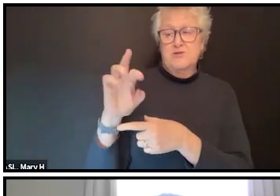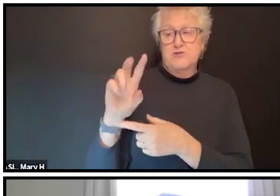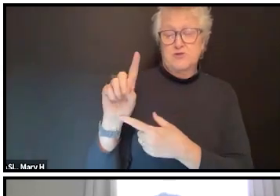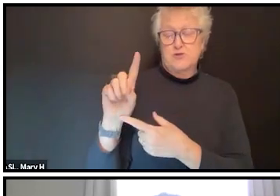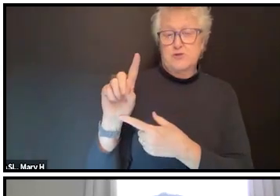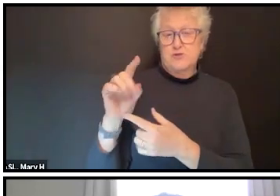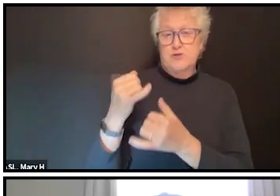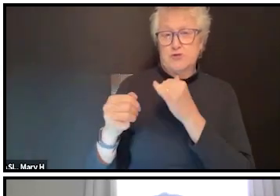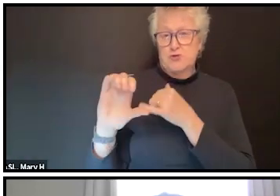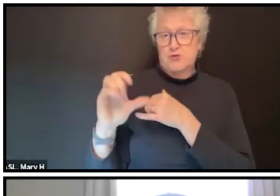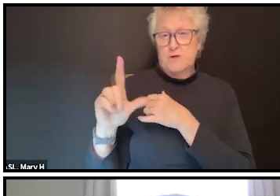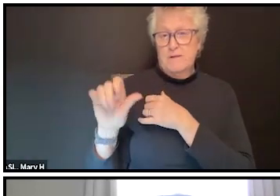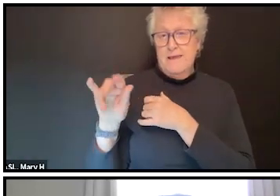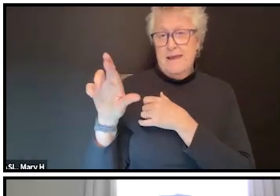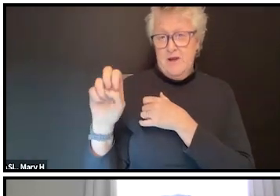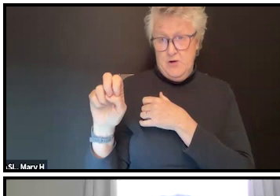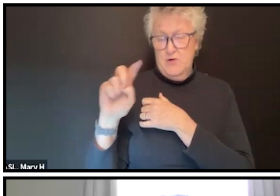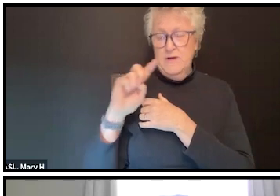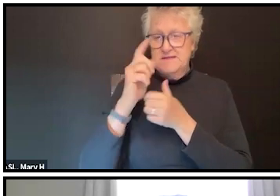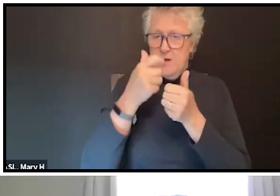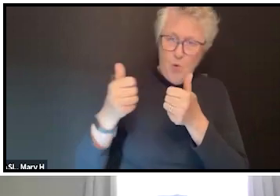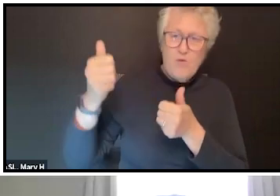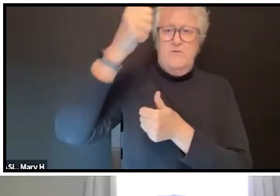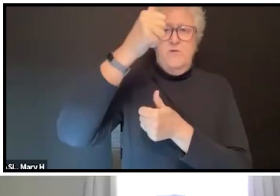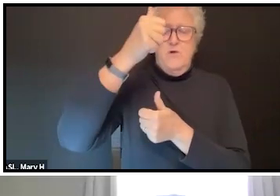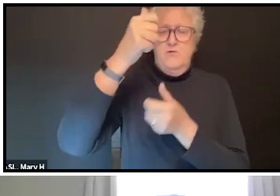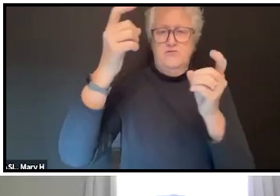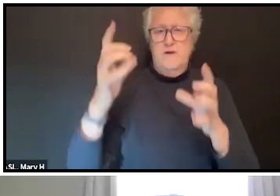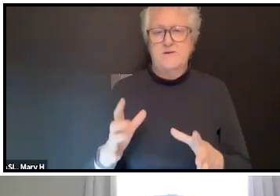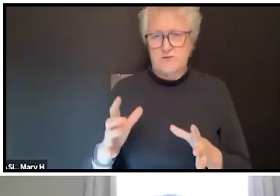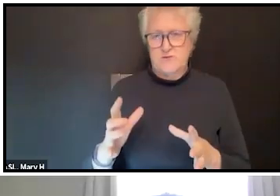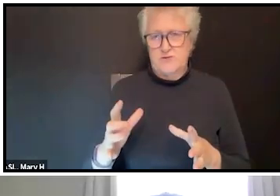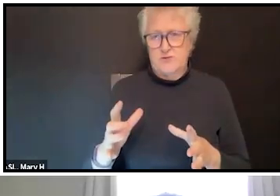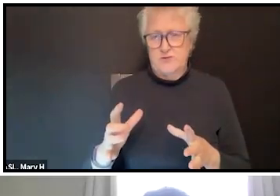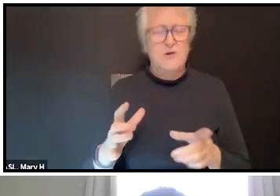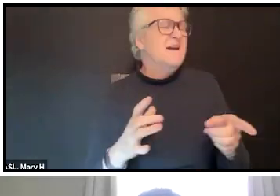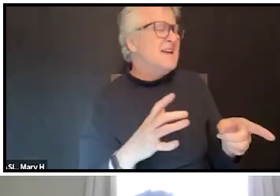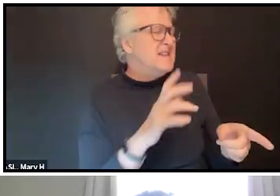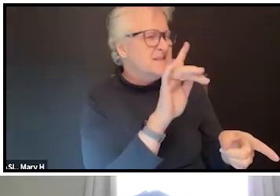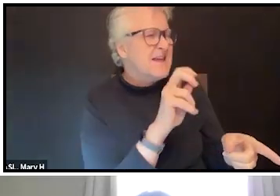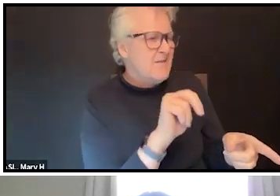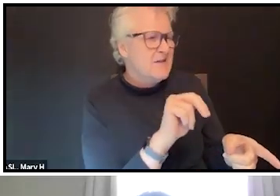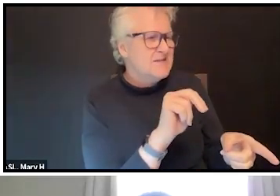overall agency of BHDDH. So he's Kevin's boss. Yes.